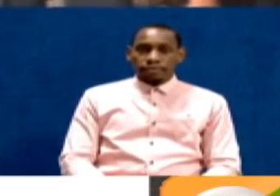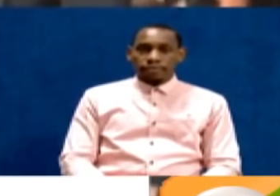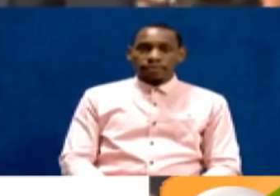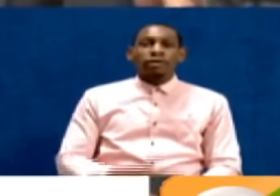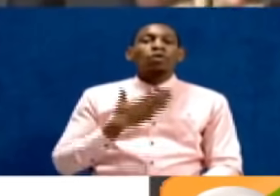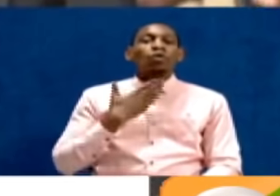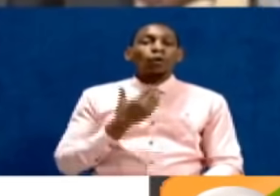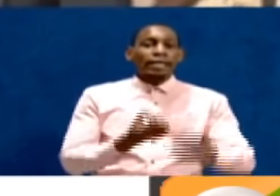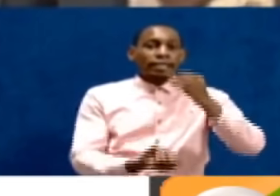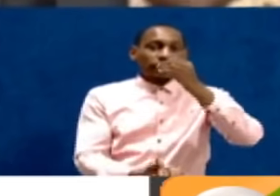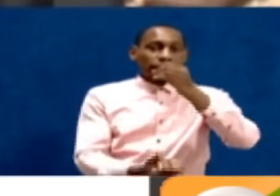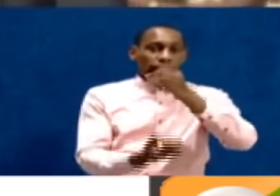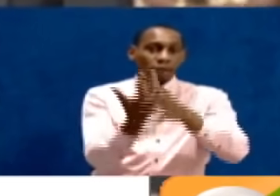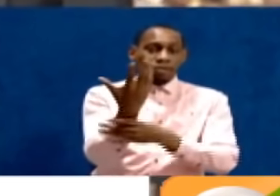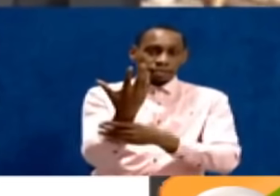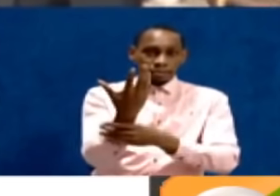Nizindue.